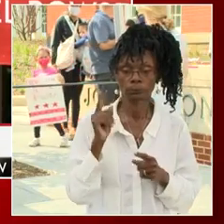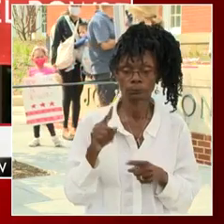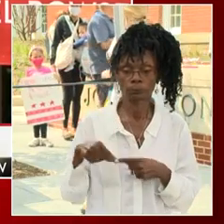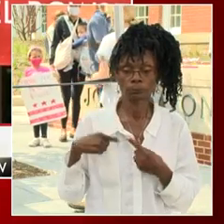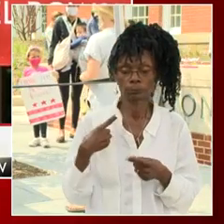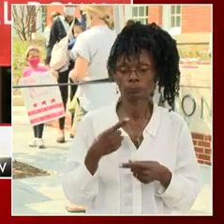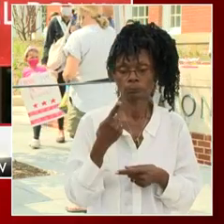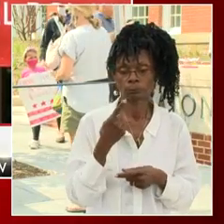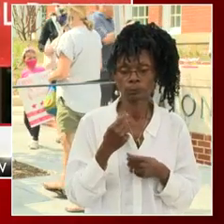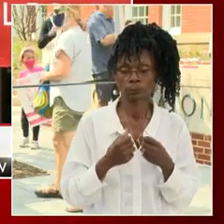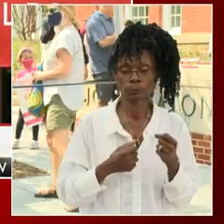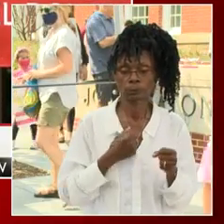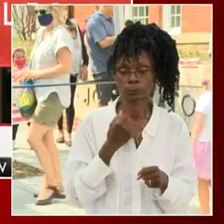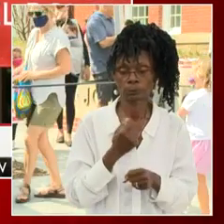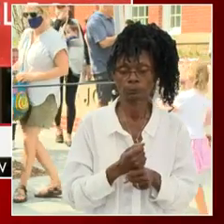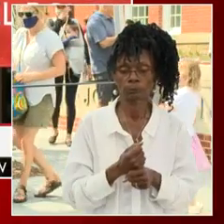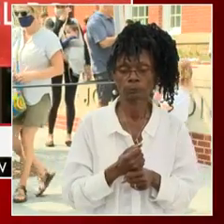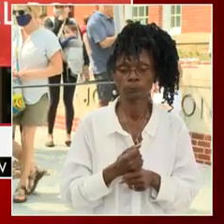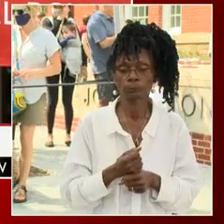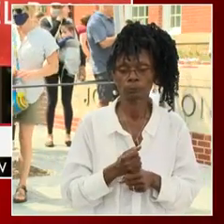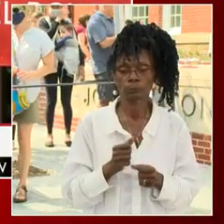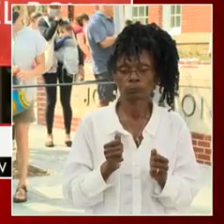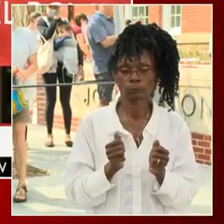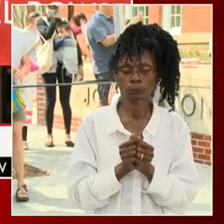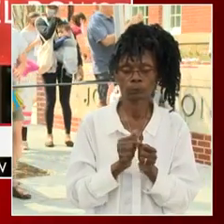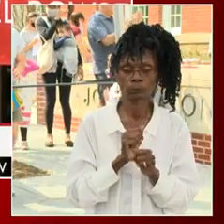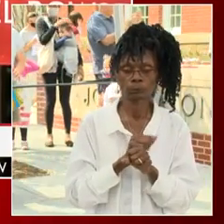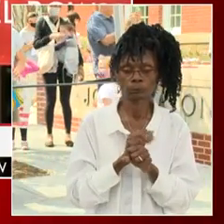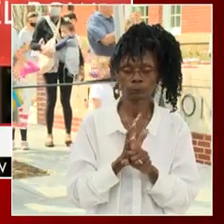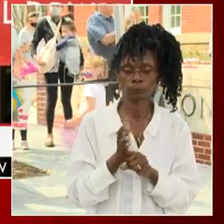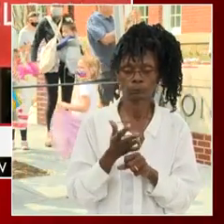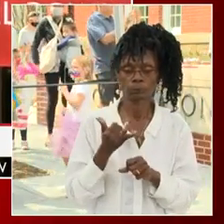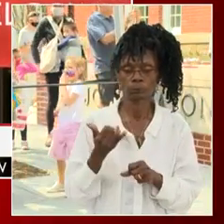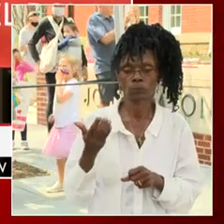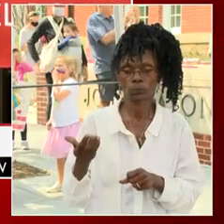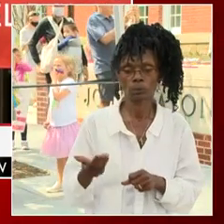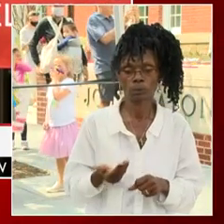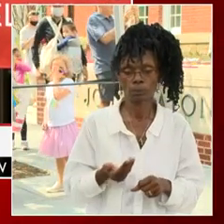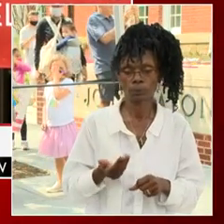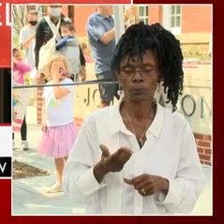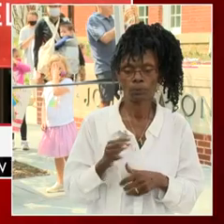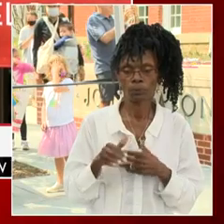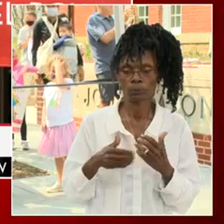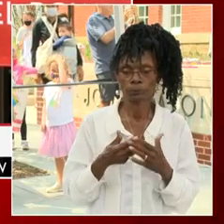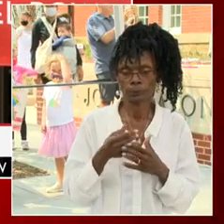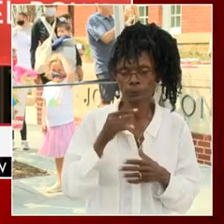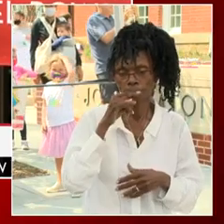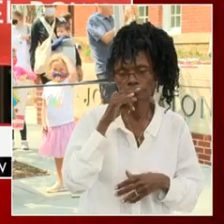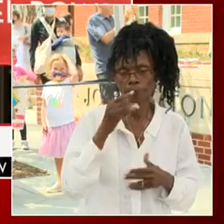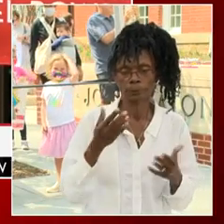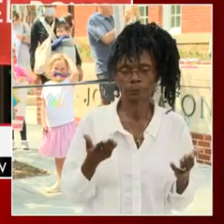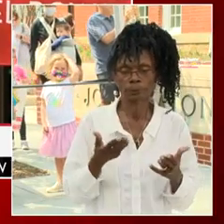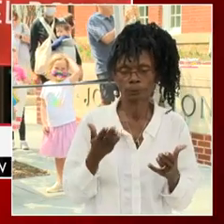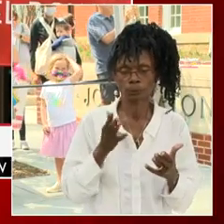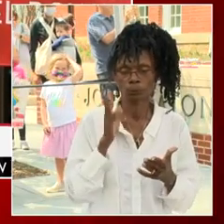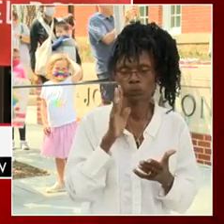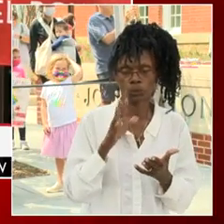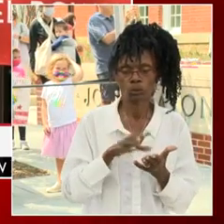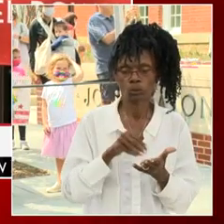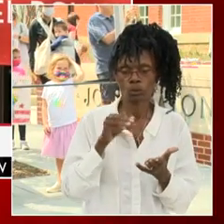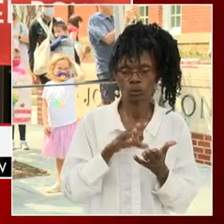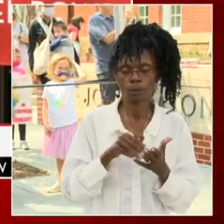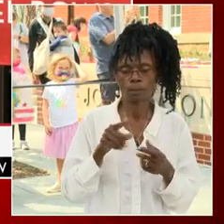to welcome our kids back to school. And you're going to hear a little bit about this fantastic building. The last time